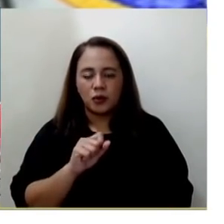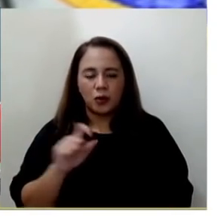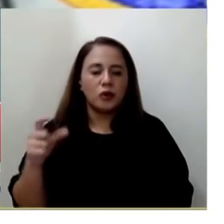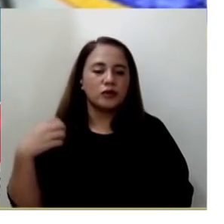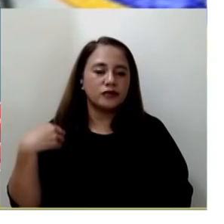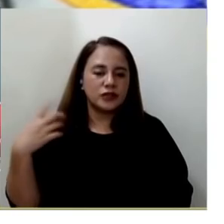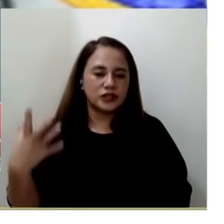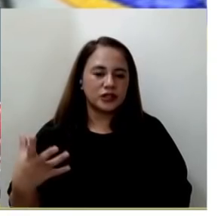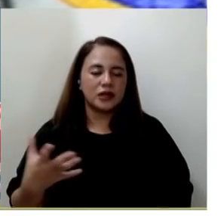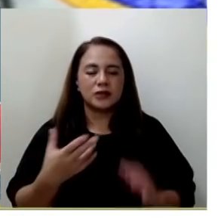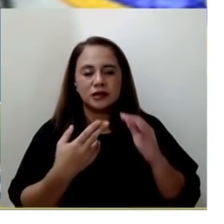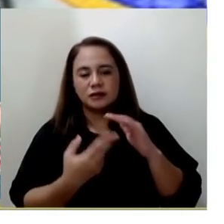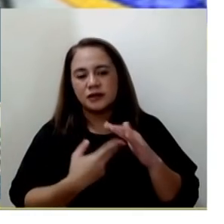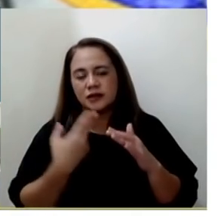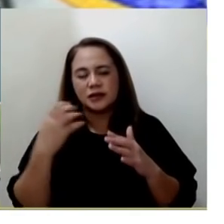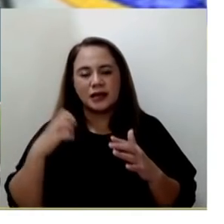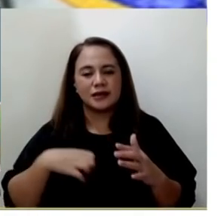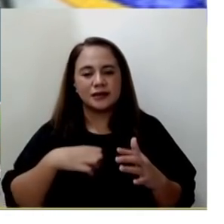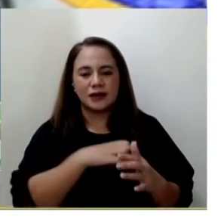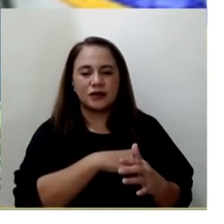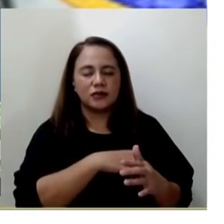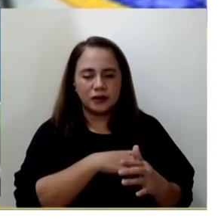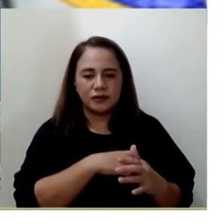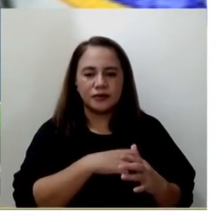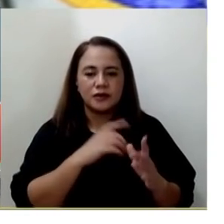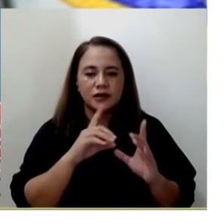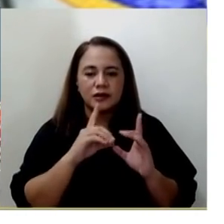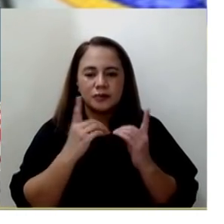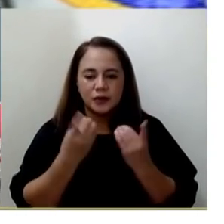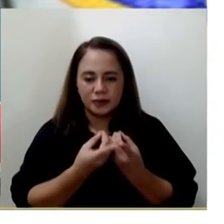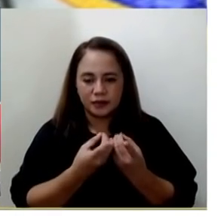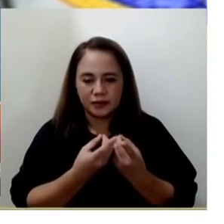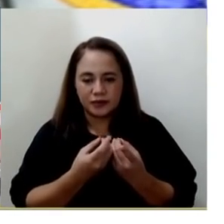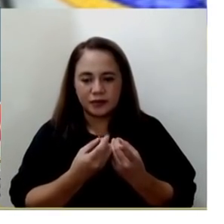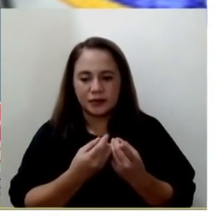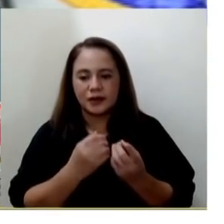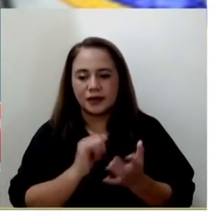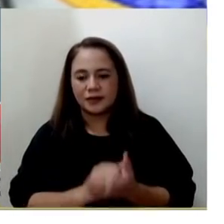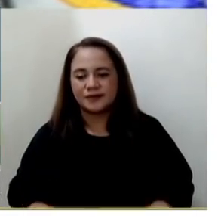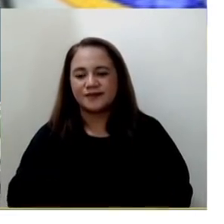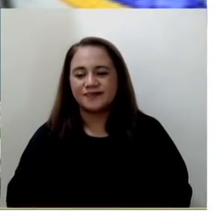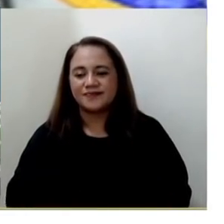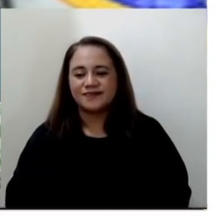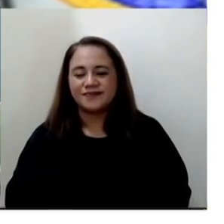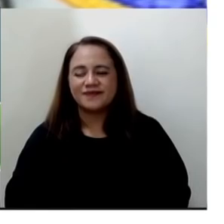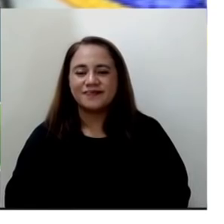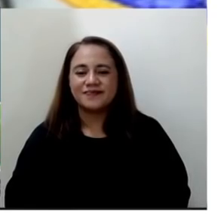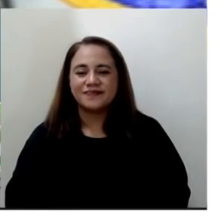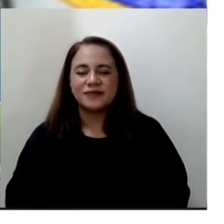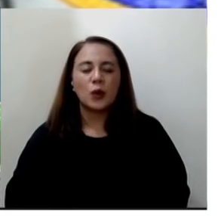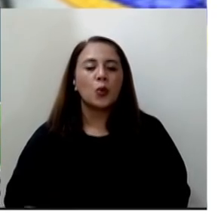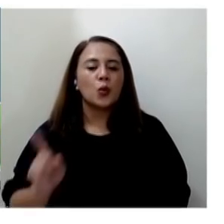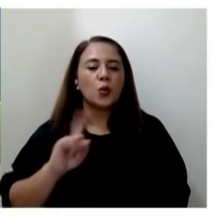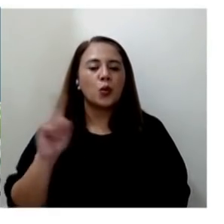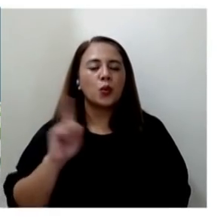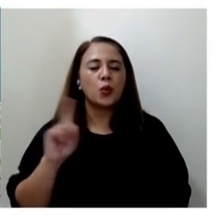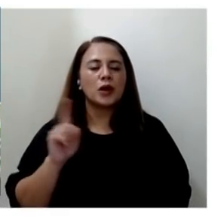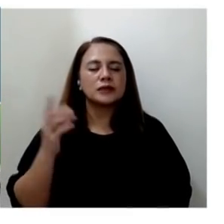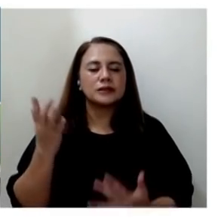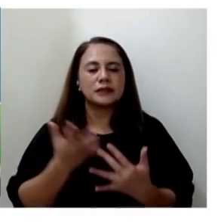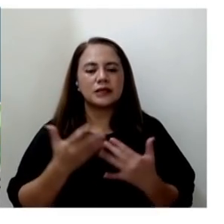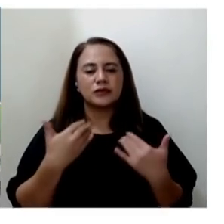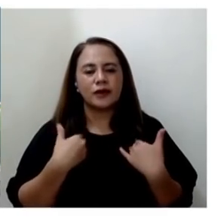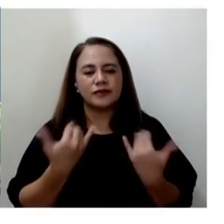officials under the executive department. So, yan po. Anong mga kaso ang meron kayo